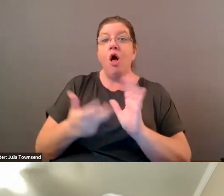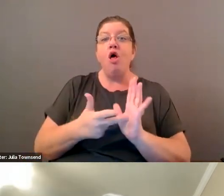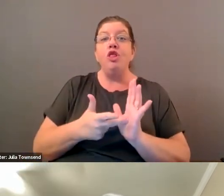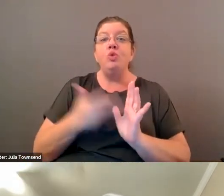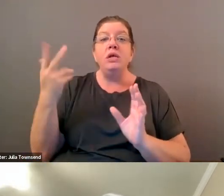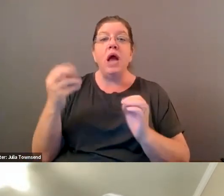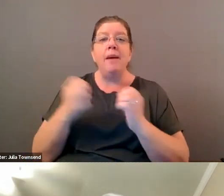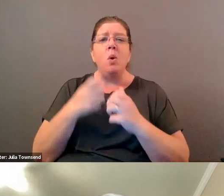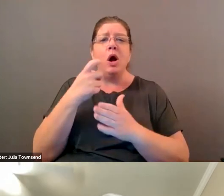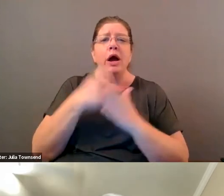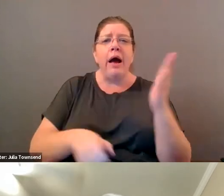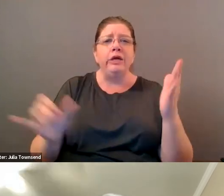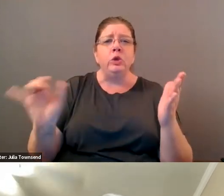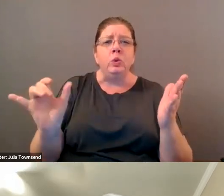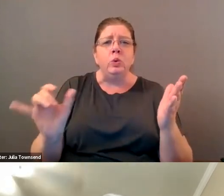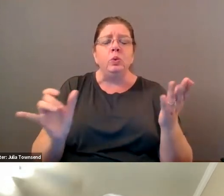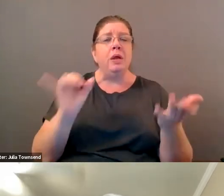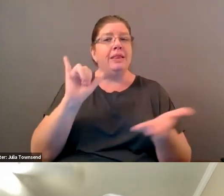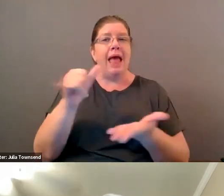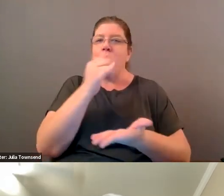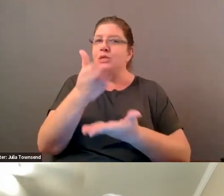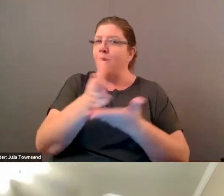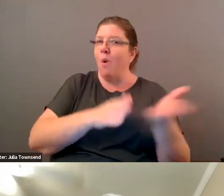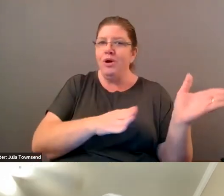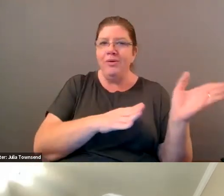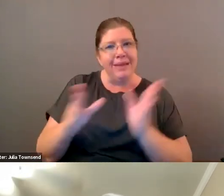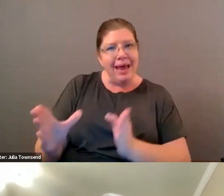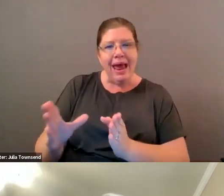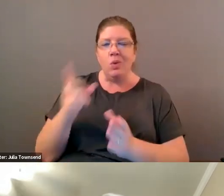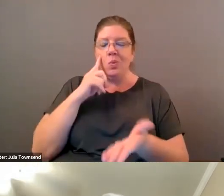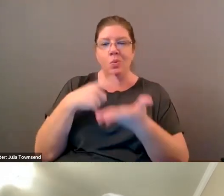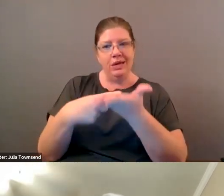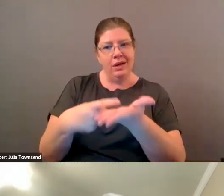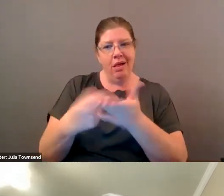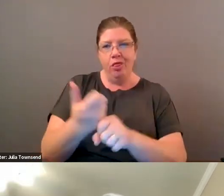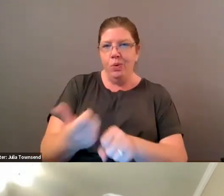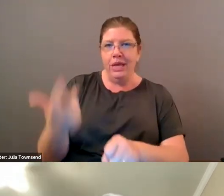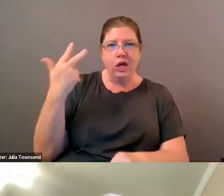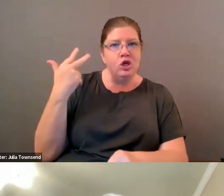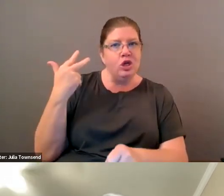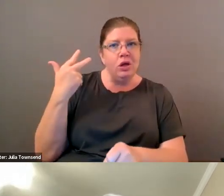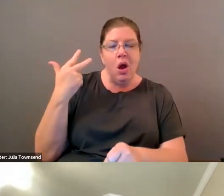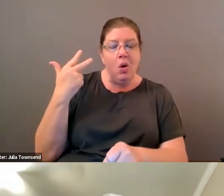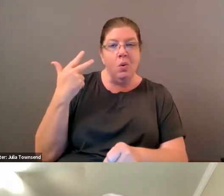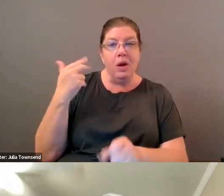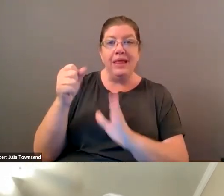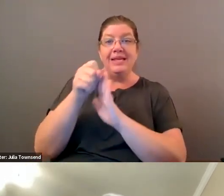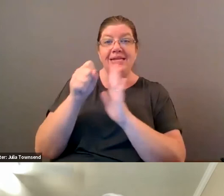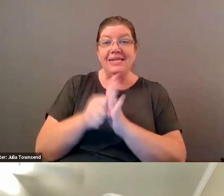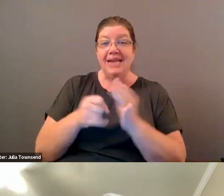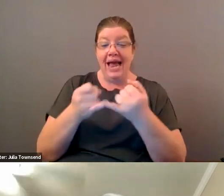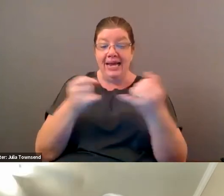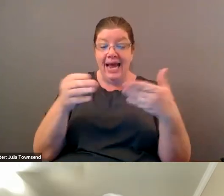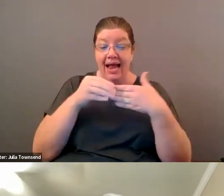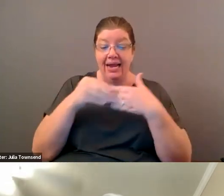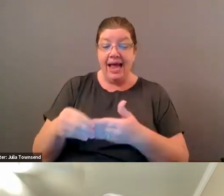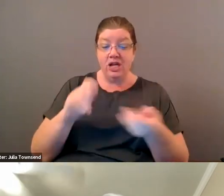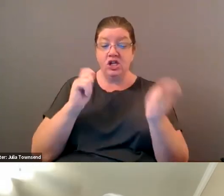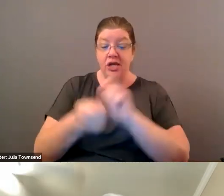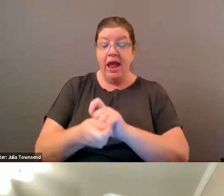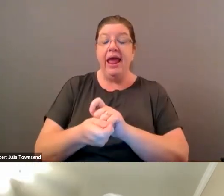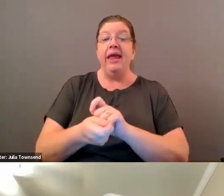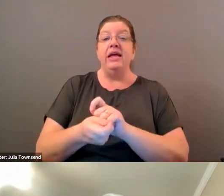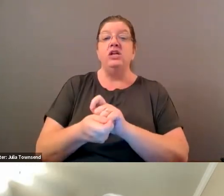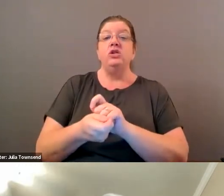the cost as well. That wasn't part of the plan when we talked about this 3 years ago. If the state guidelines have changed, which makes it impossible